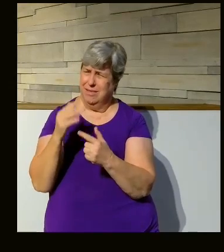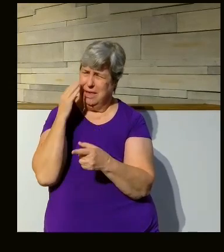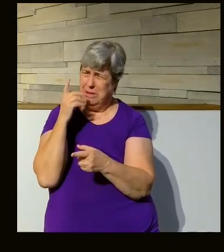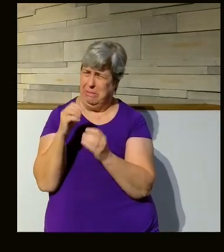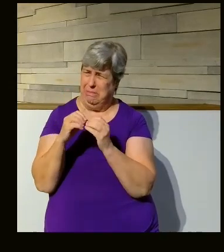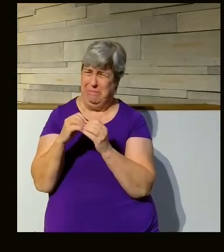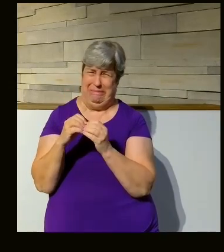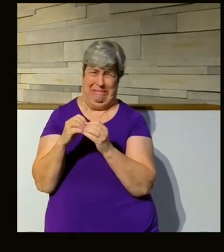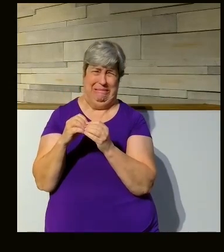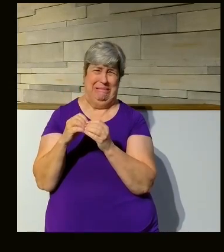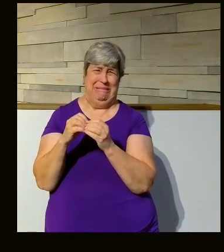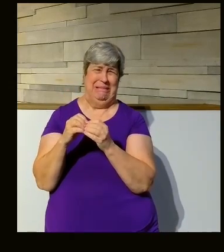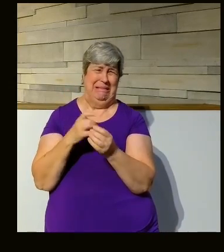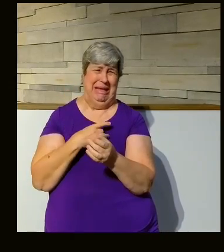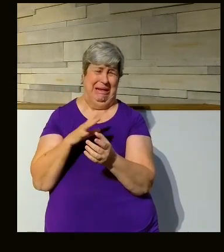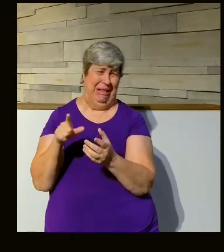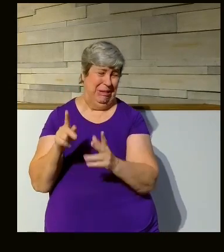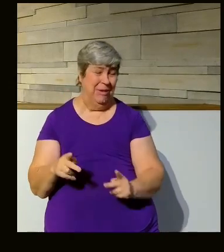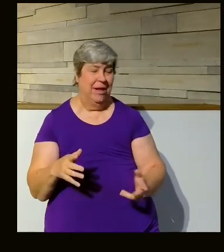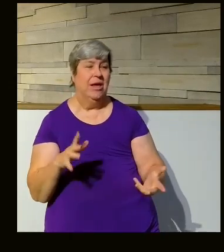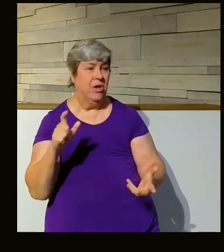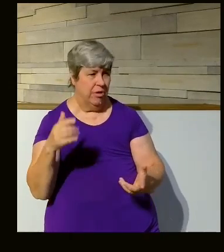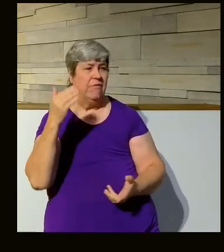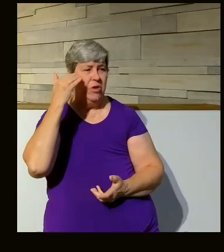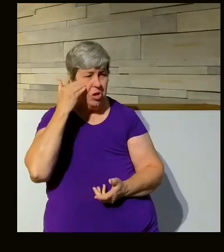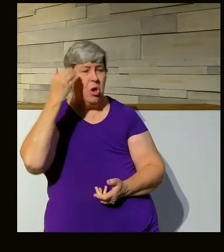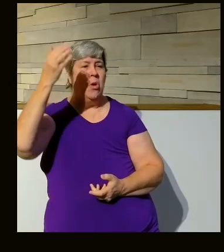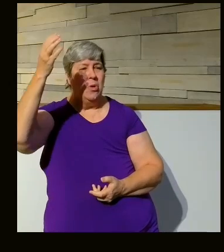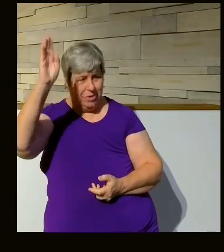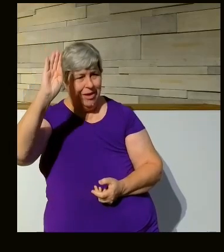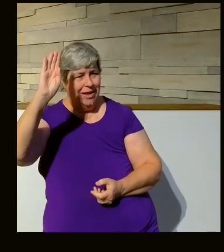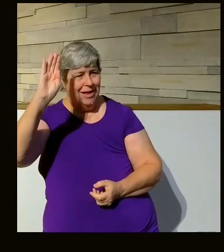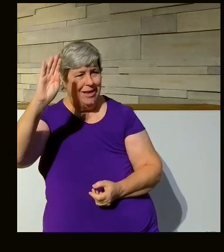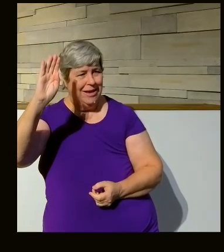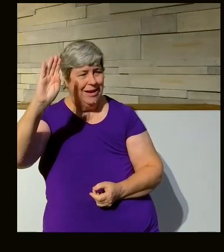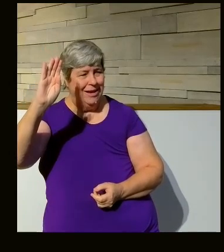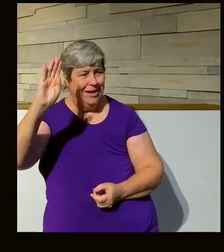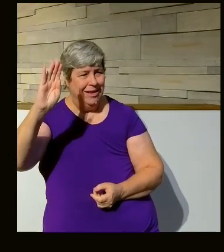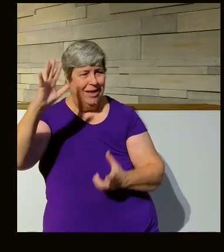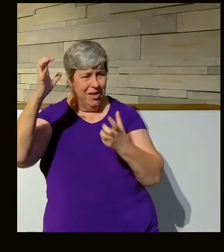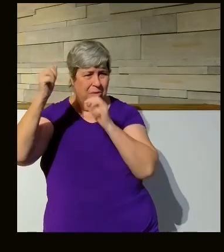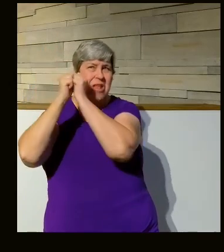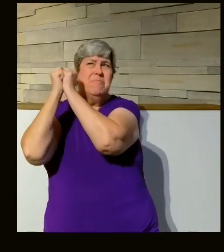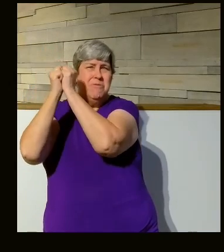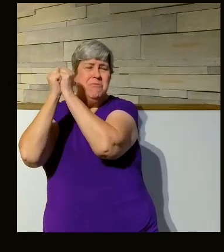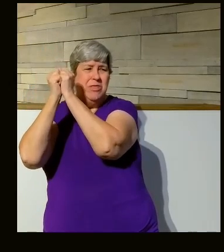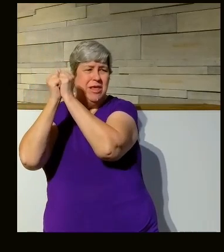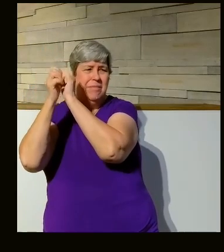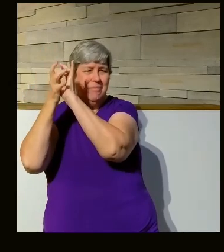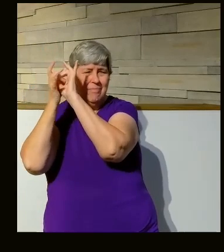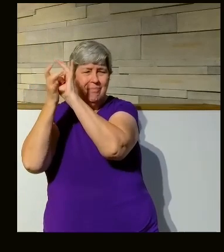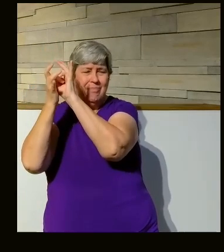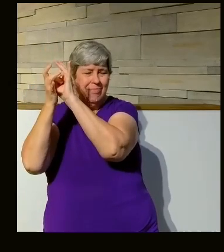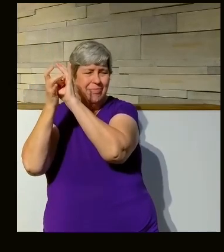Then you didn't like them so much, right? Folks, you've got to know God to want to be with him. And